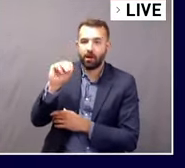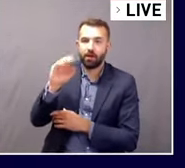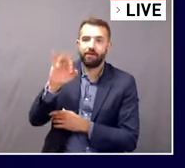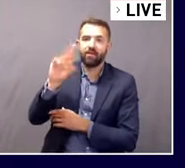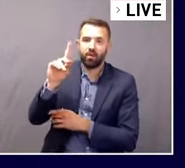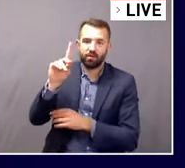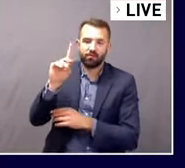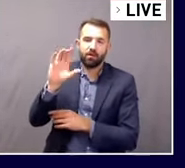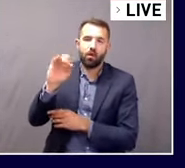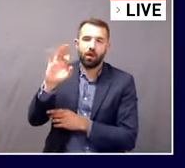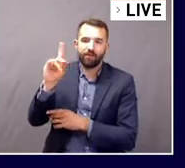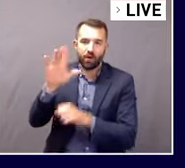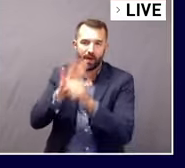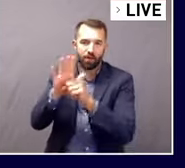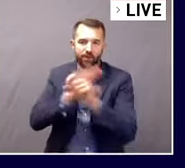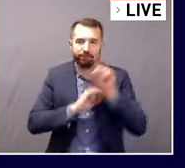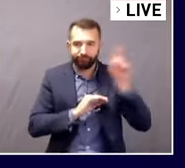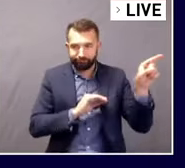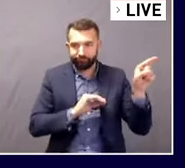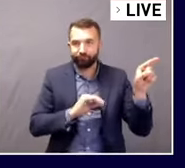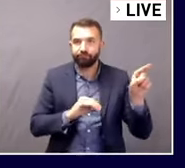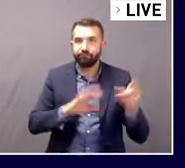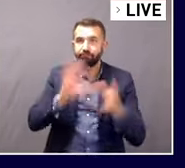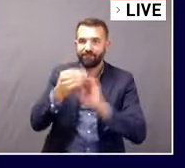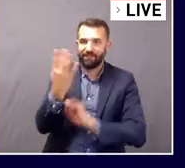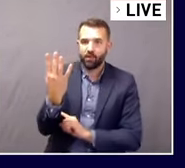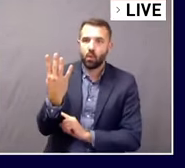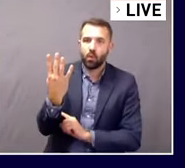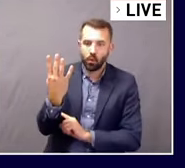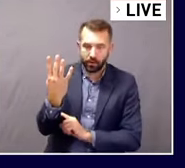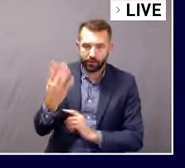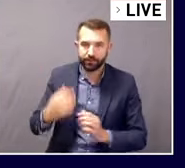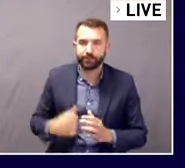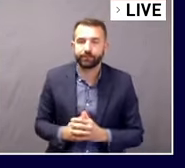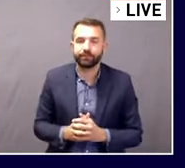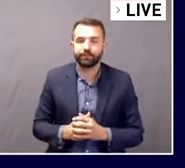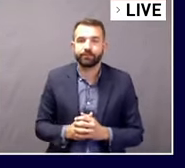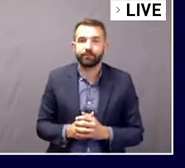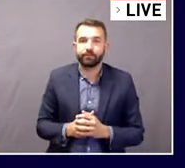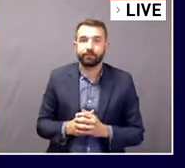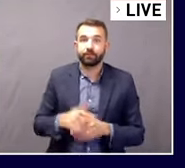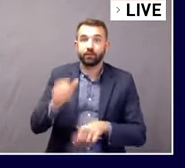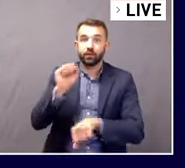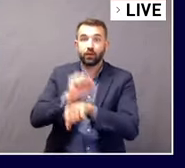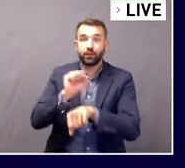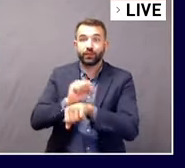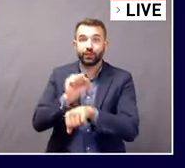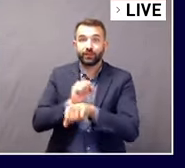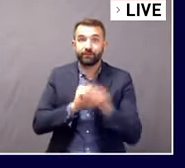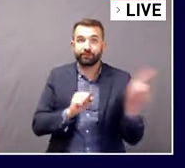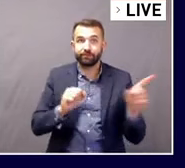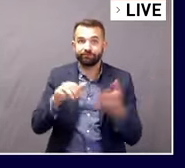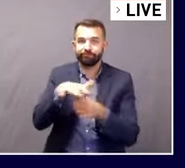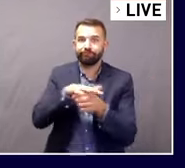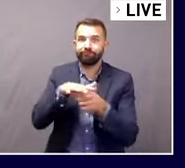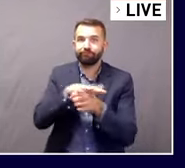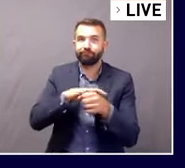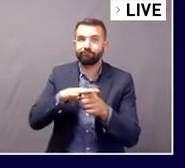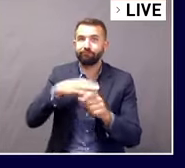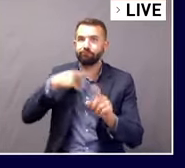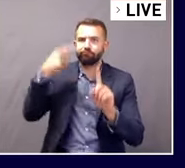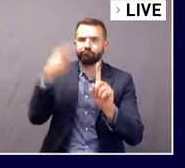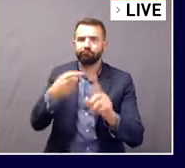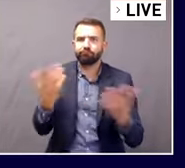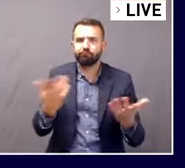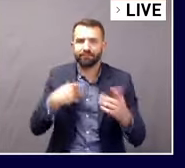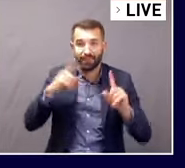of COVID-19. Given that this is a workplace setting, as we've talked about, one of the central questions will be whether the work